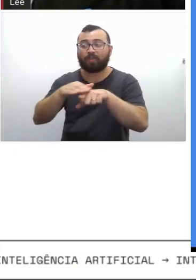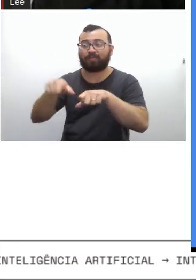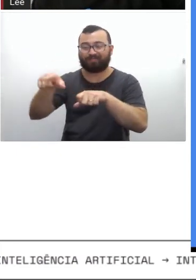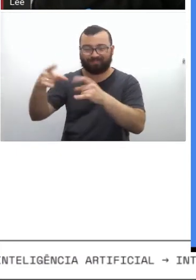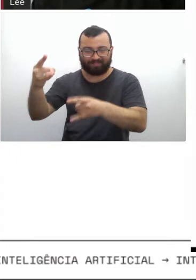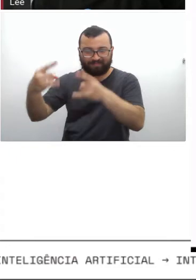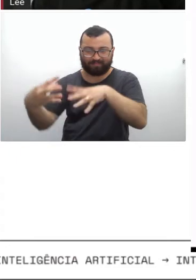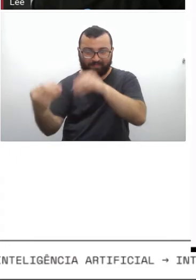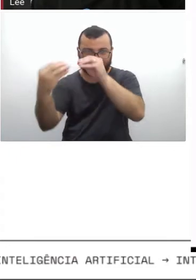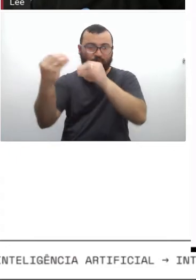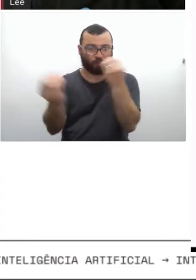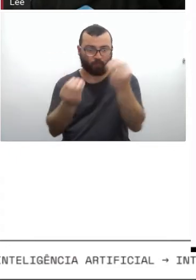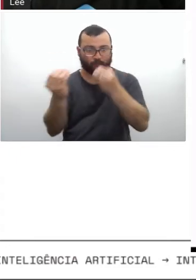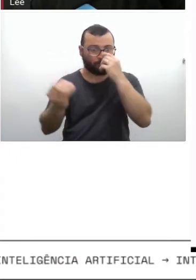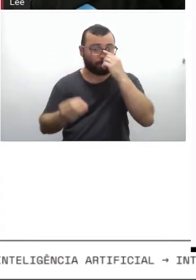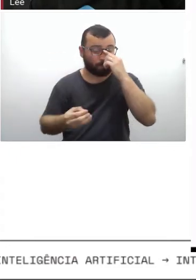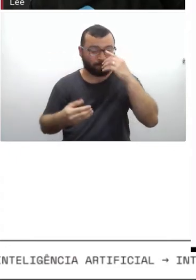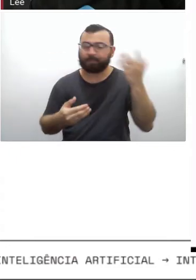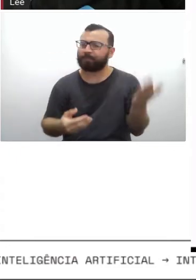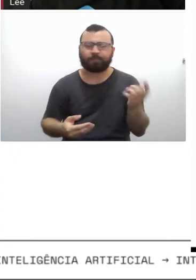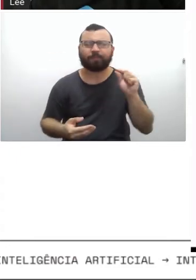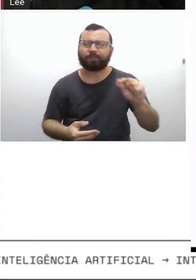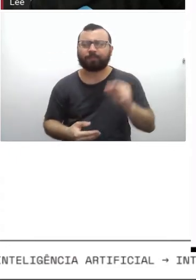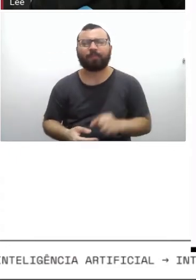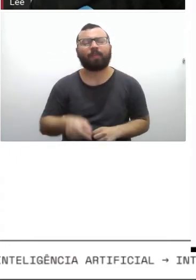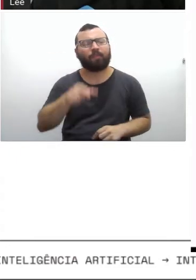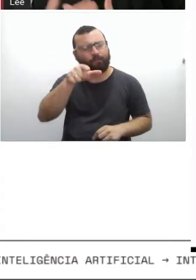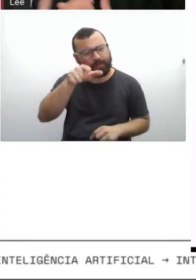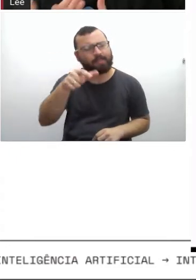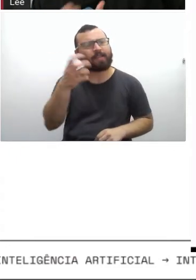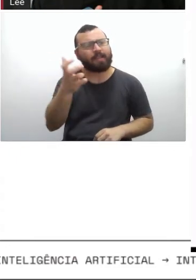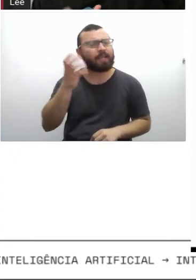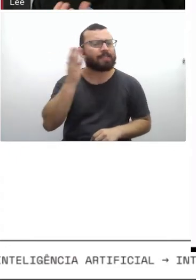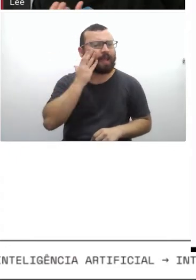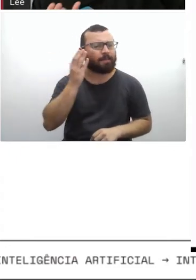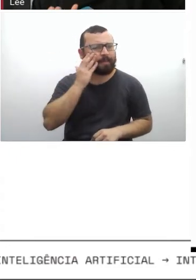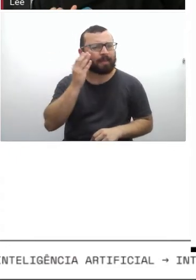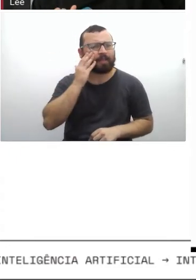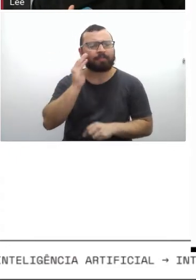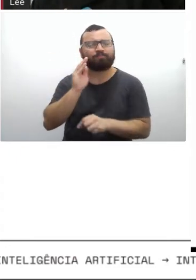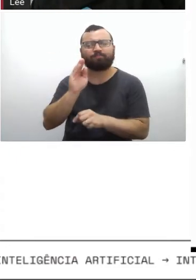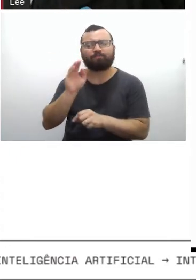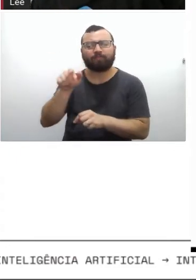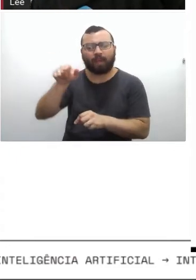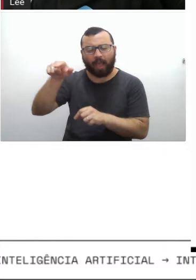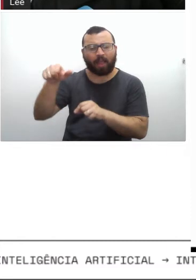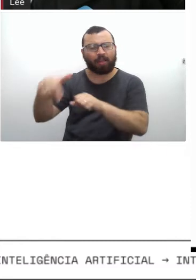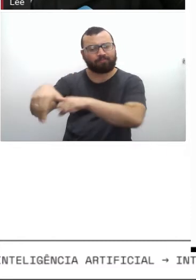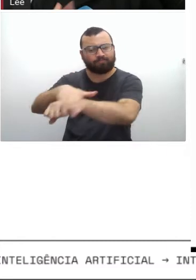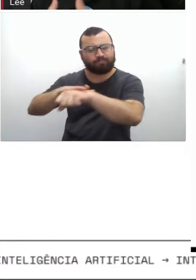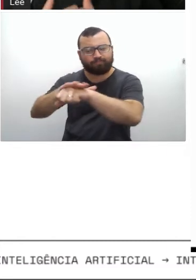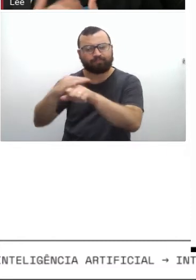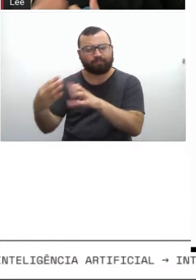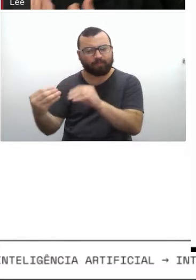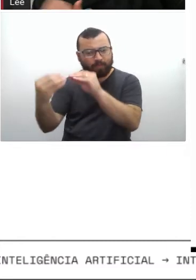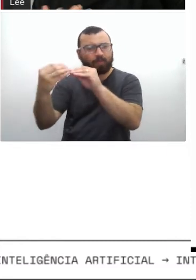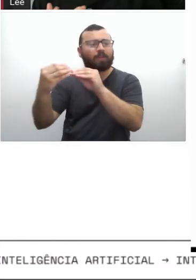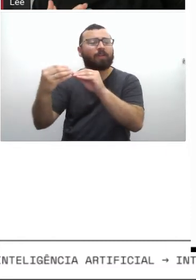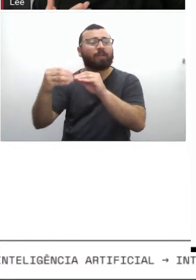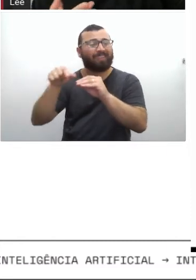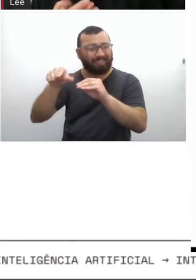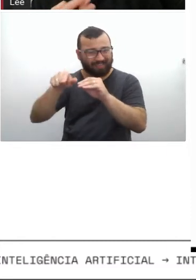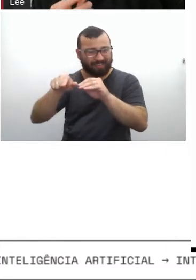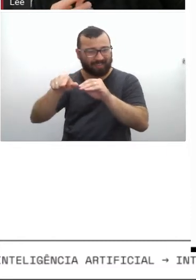agent. So that means that you want to have insights on the session flow. And when you think of a